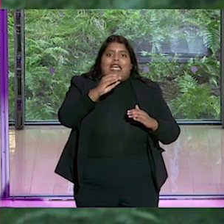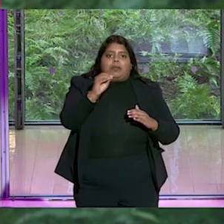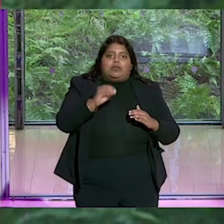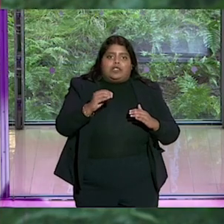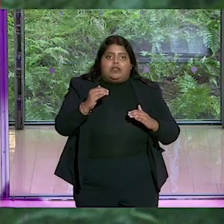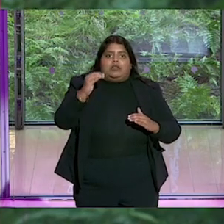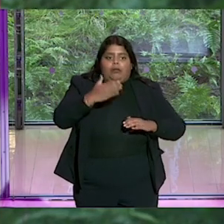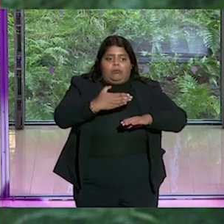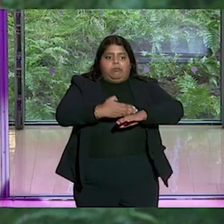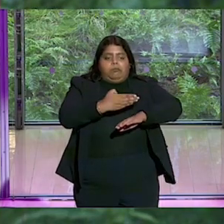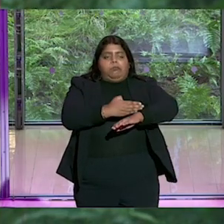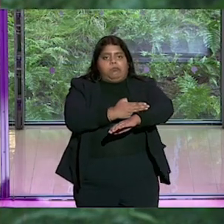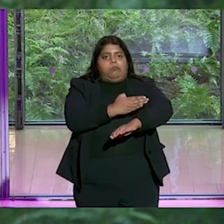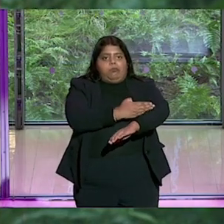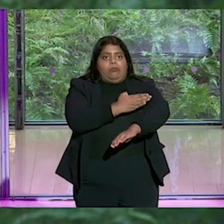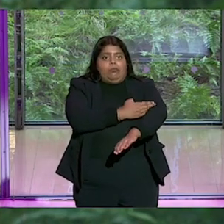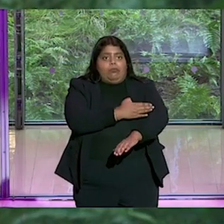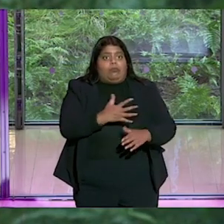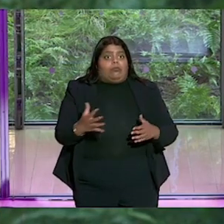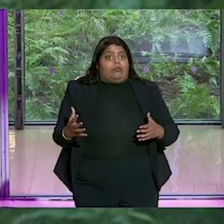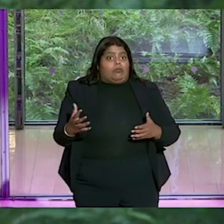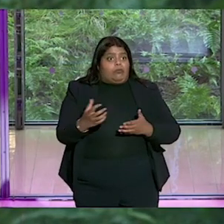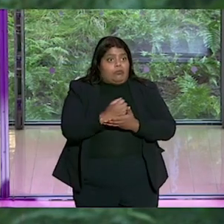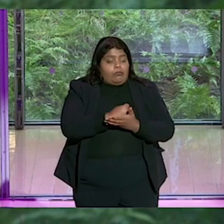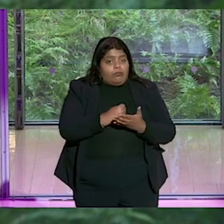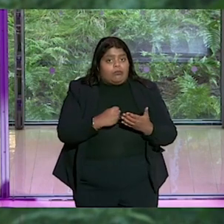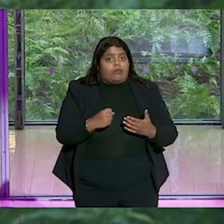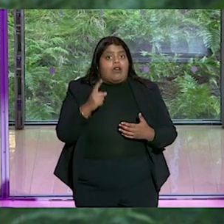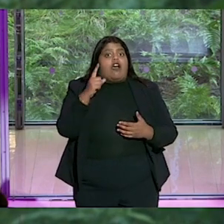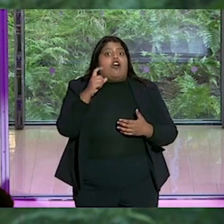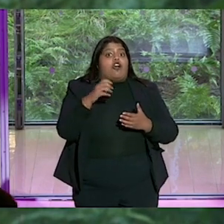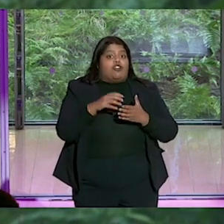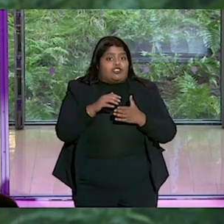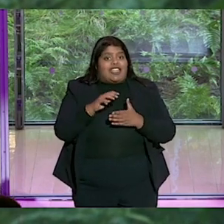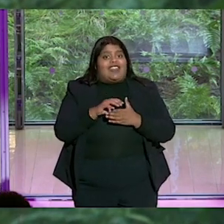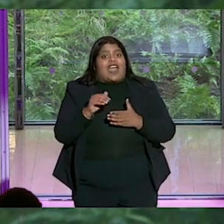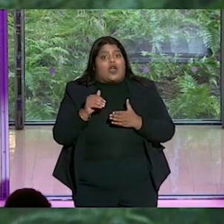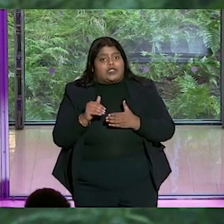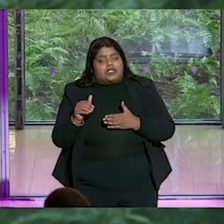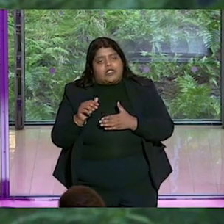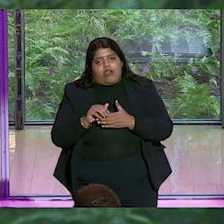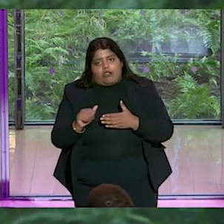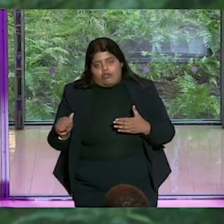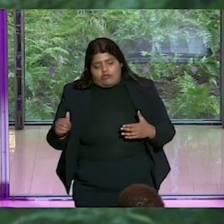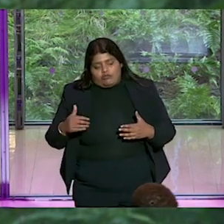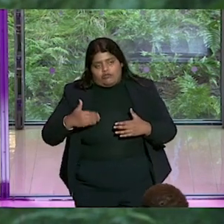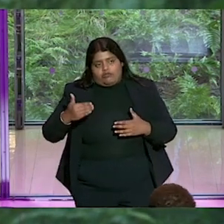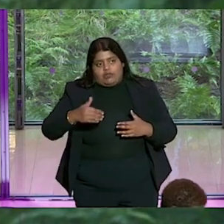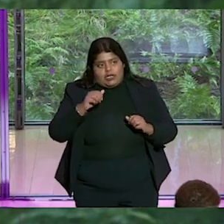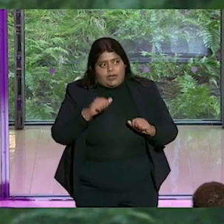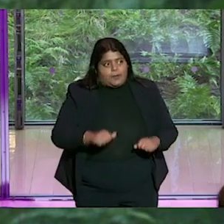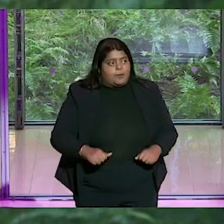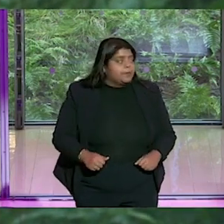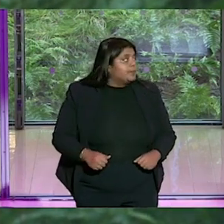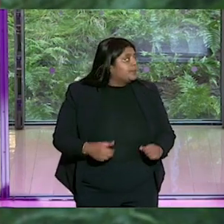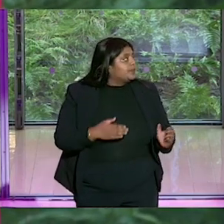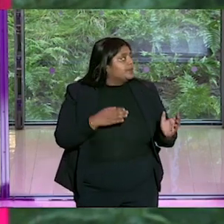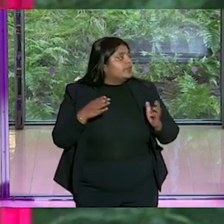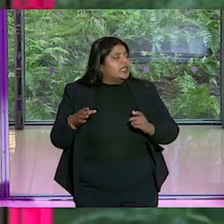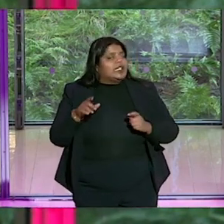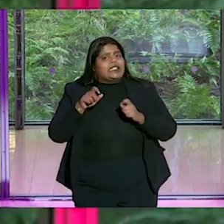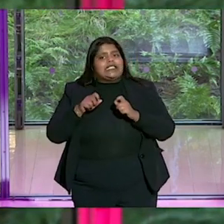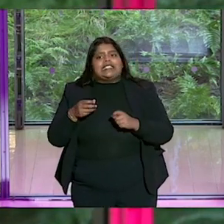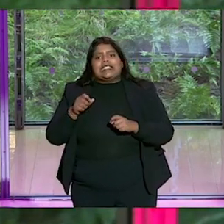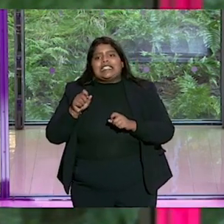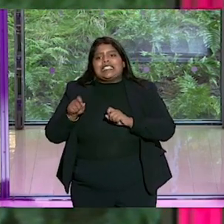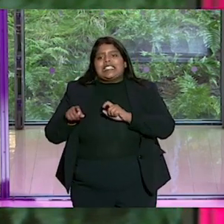even hundreds of thousands of dollars. Website data helps us spend more efficiently on our advertising and